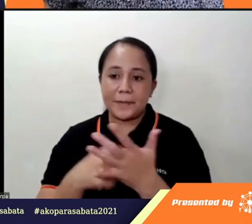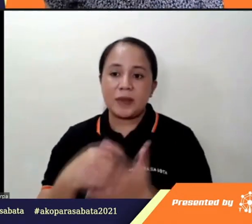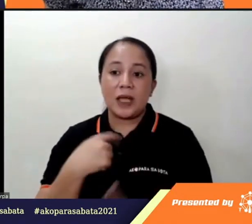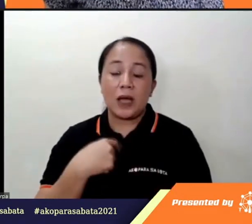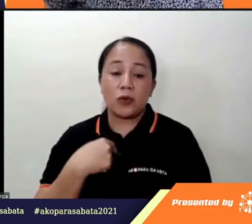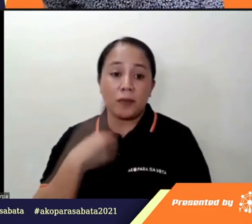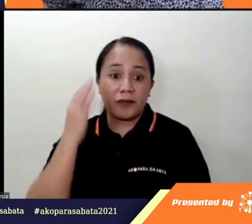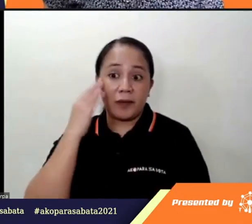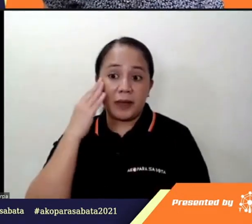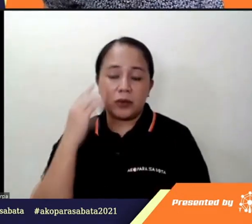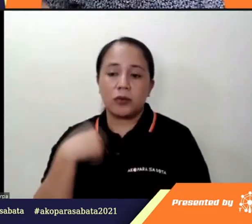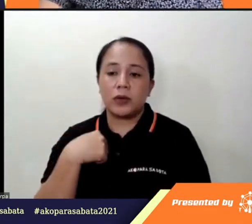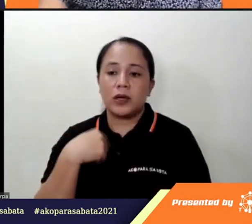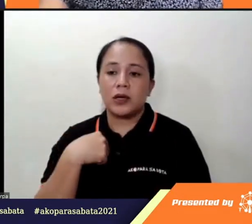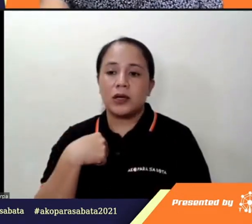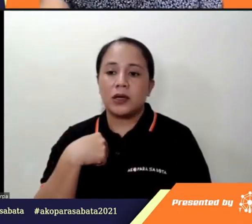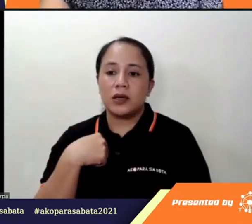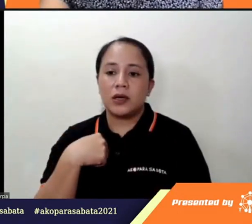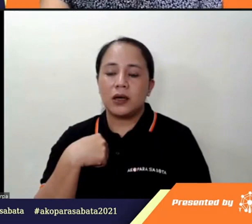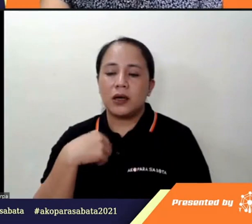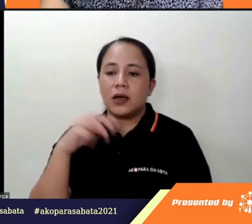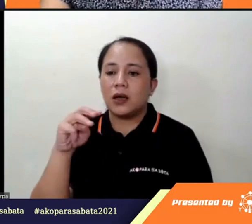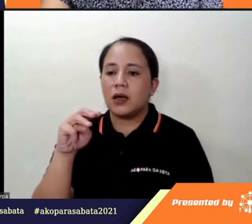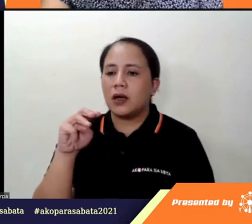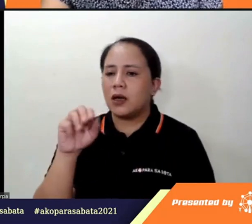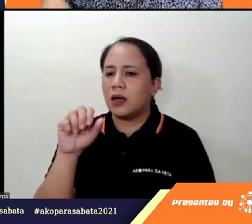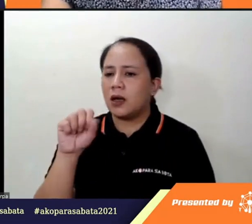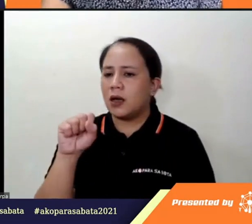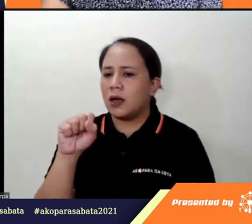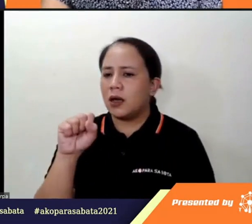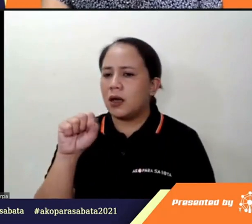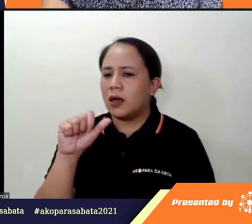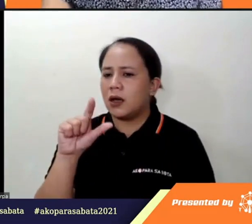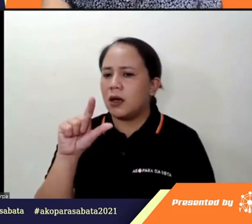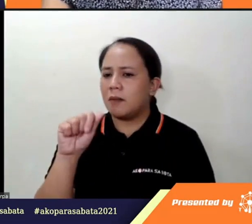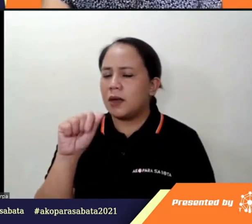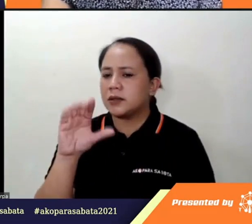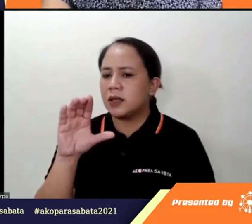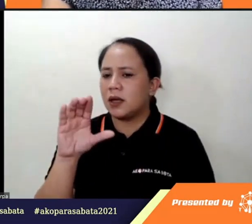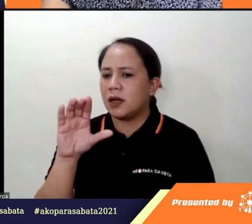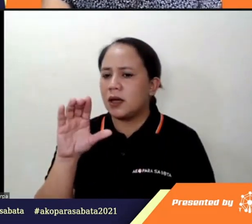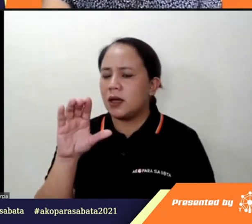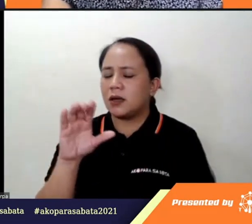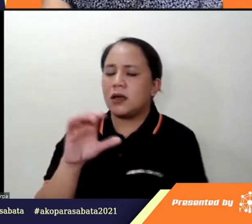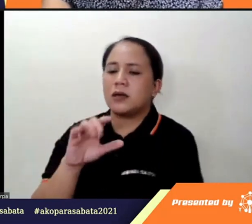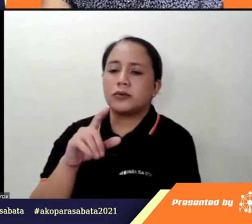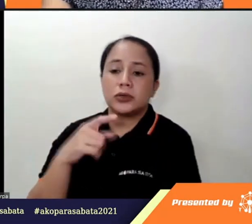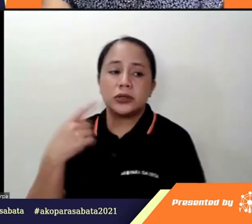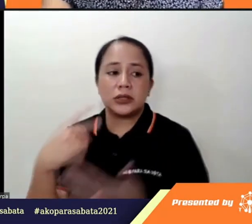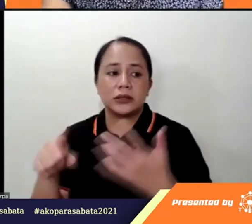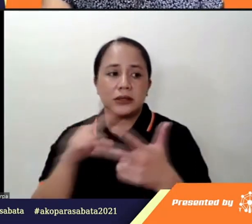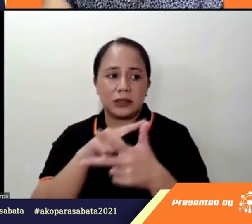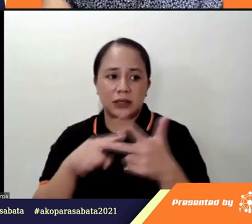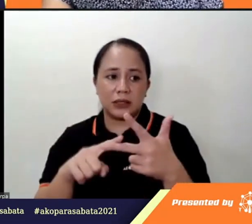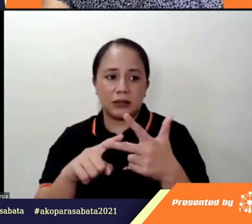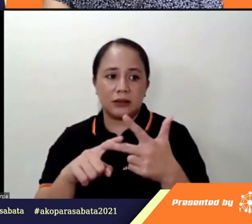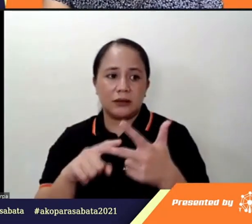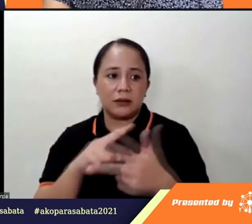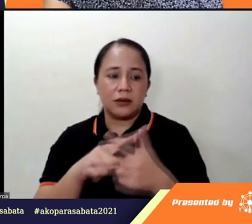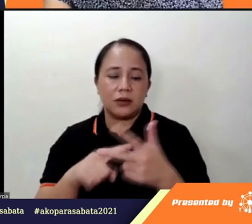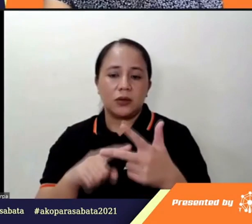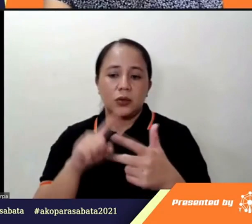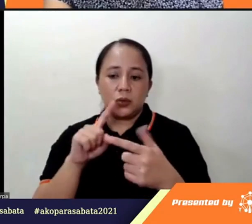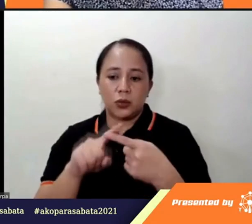familiar ako is called the Maslach Burnout Inventory. Tapos ang tinitingnan niya 3 bagay. So